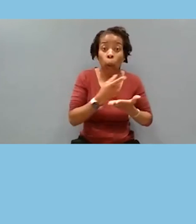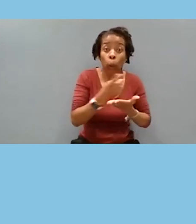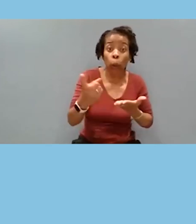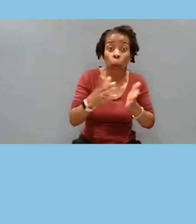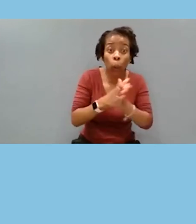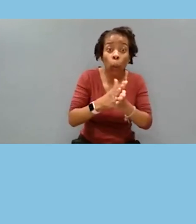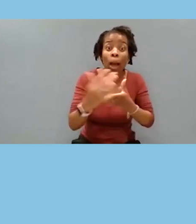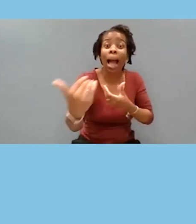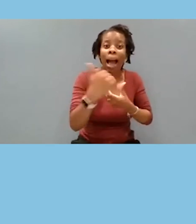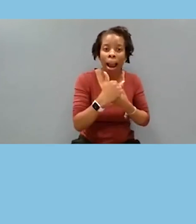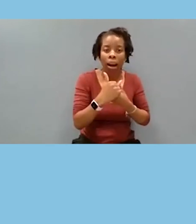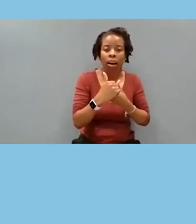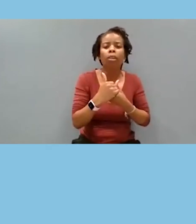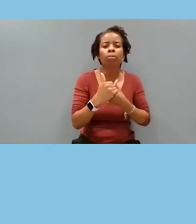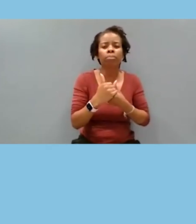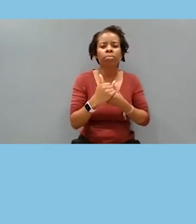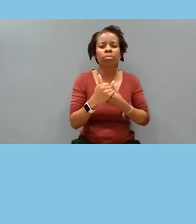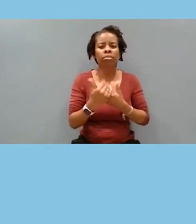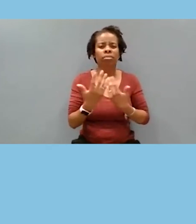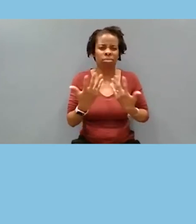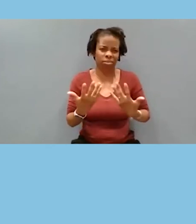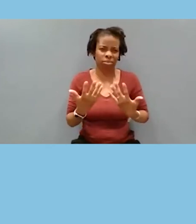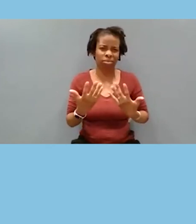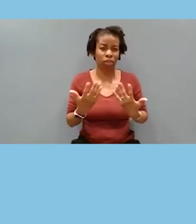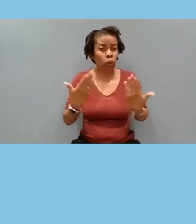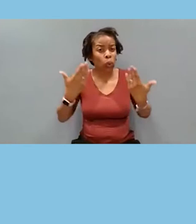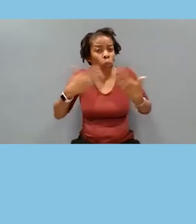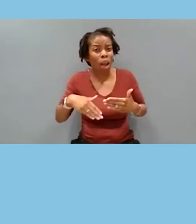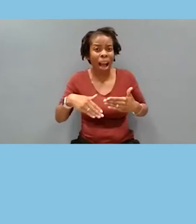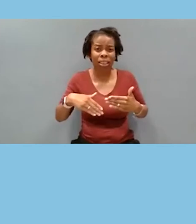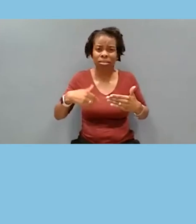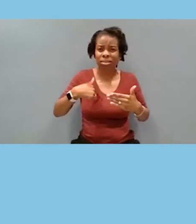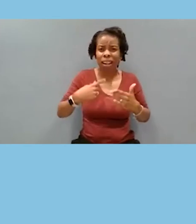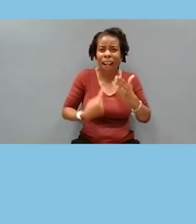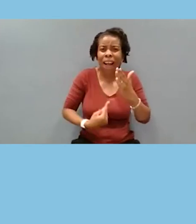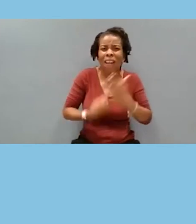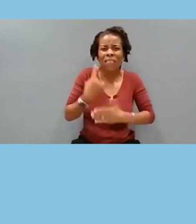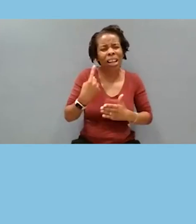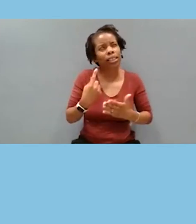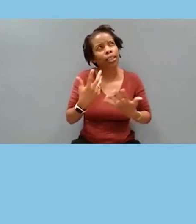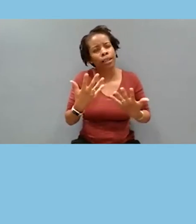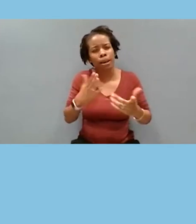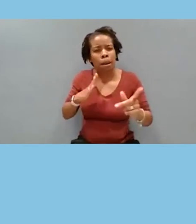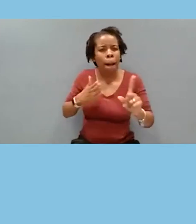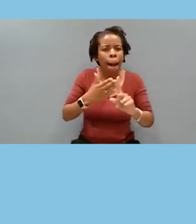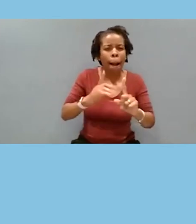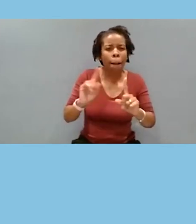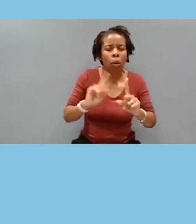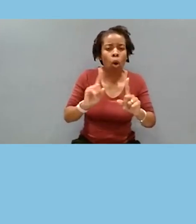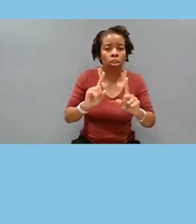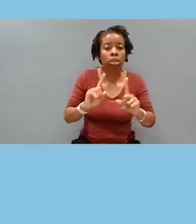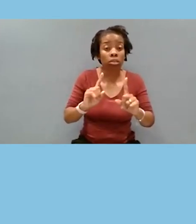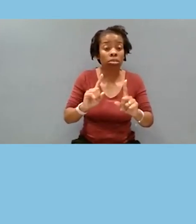in that. We'll just say that, as you can see, what we're trying to do tonight is a kind of an attempt to evolve and think